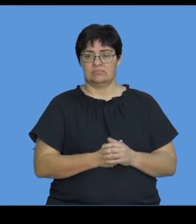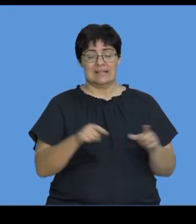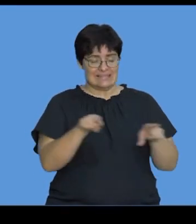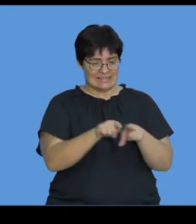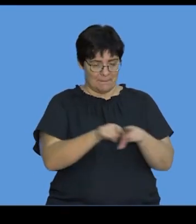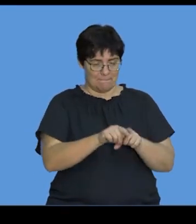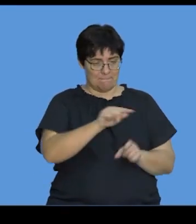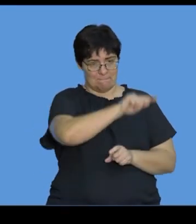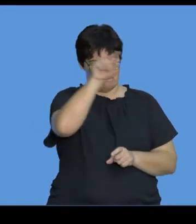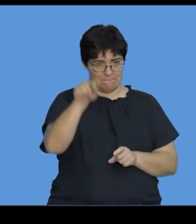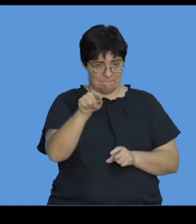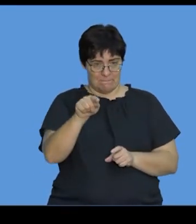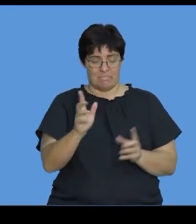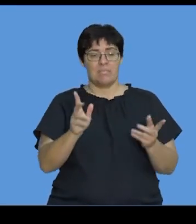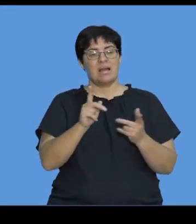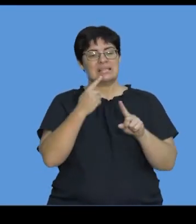I would do my